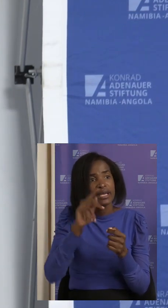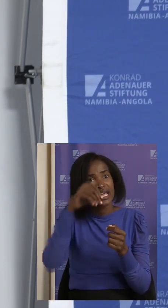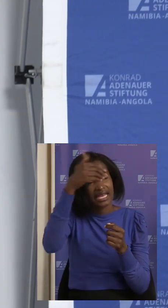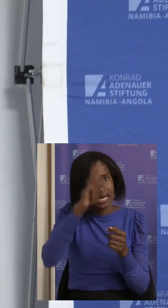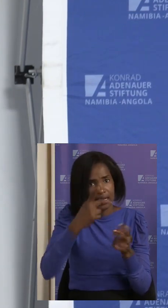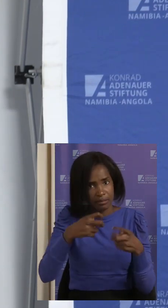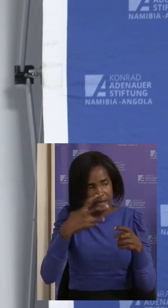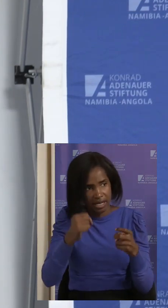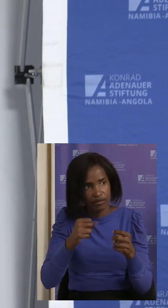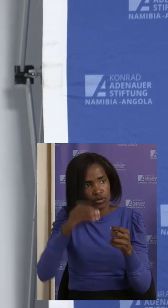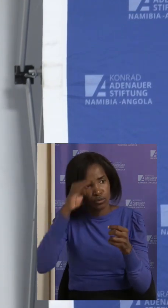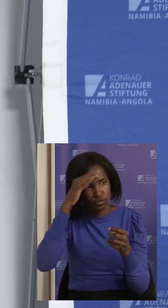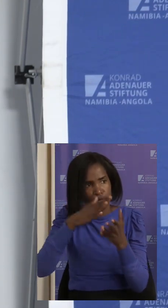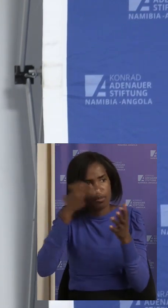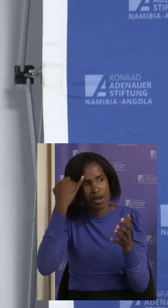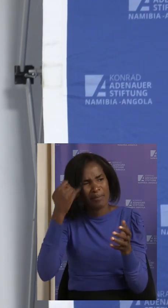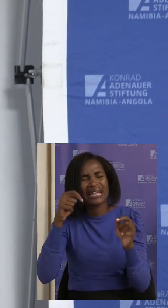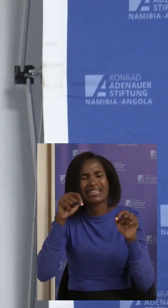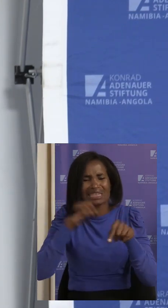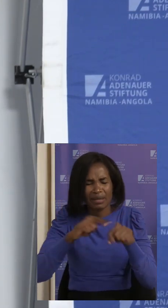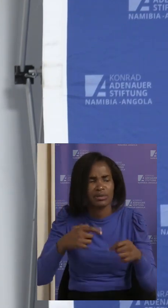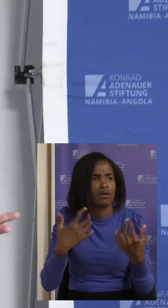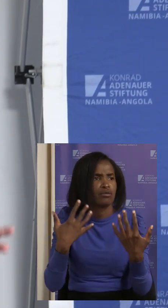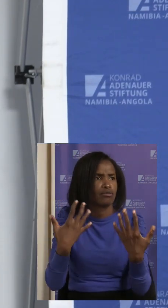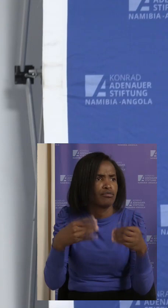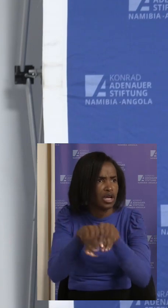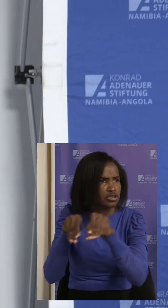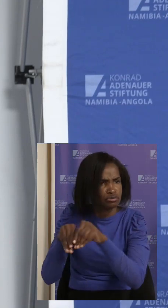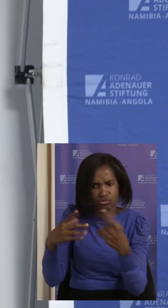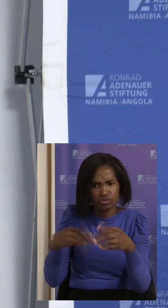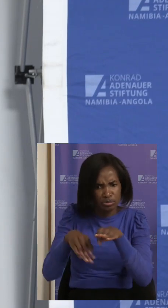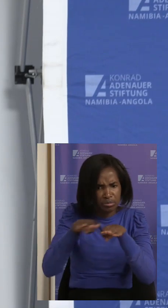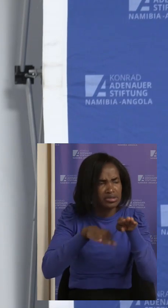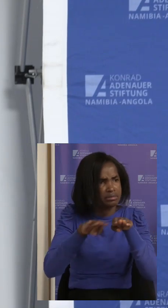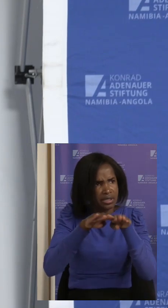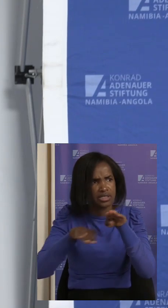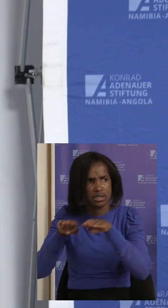But I think it's time to action. And I really like to quote